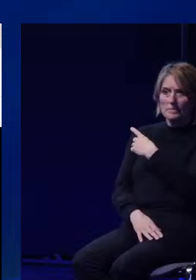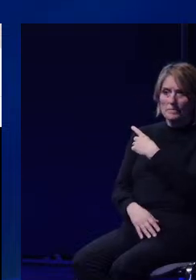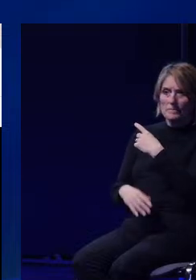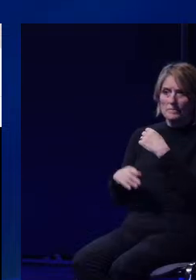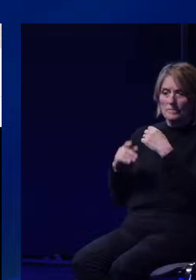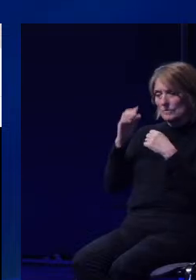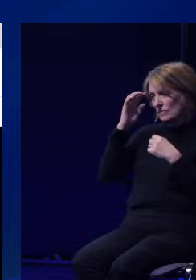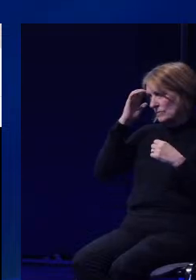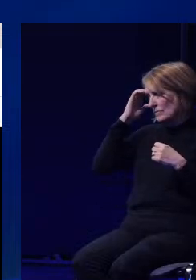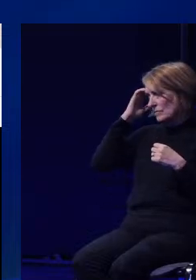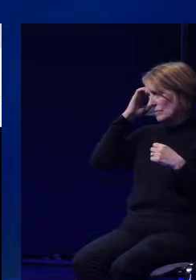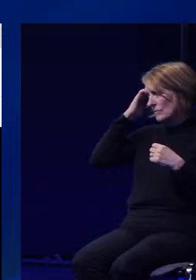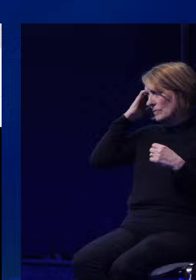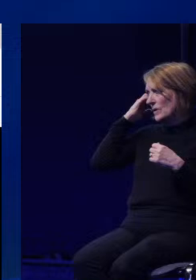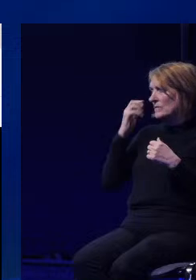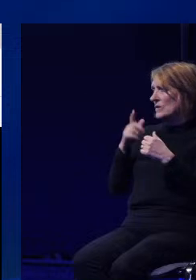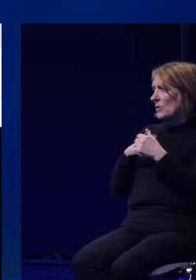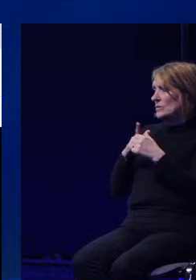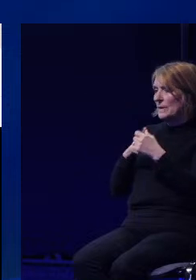you can see, and I can now play that back.